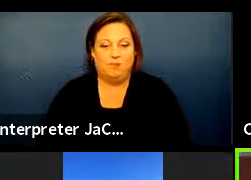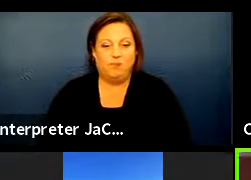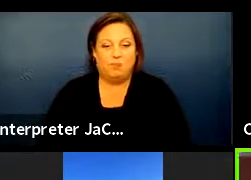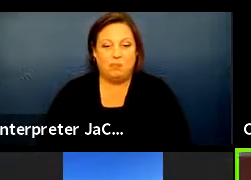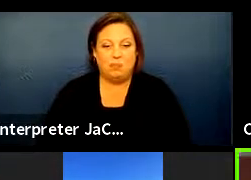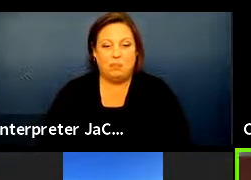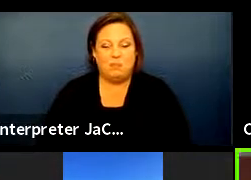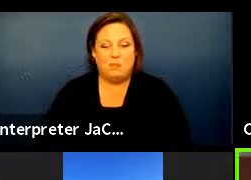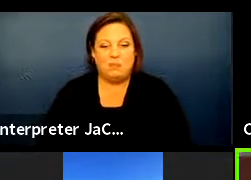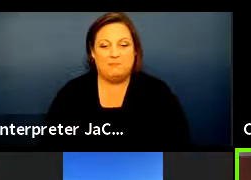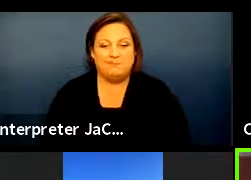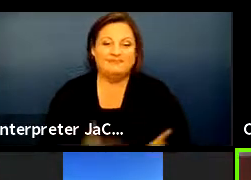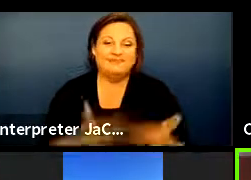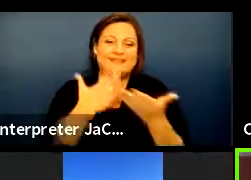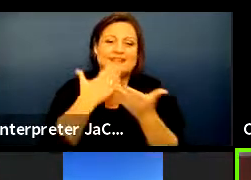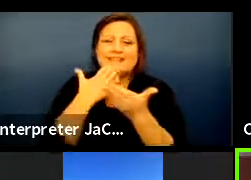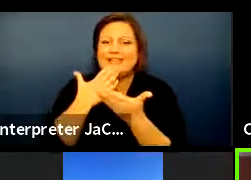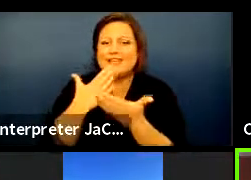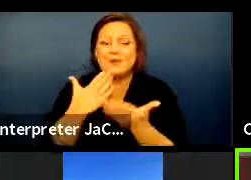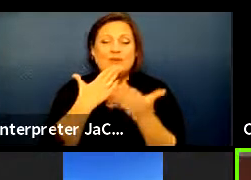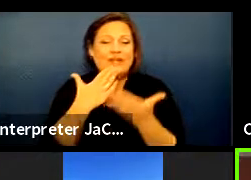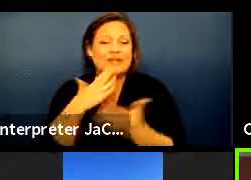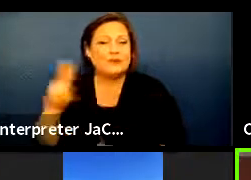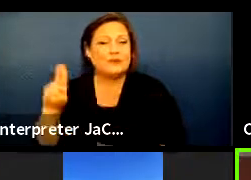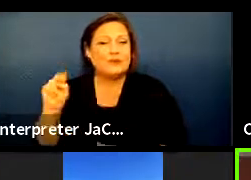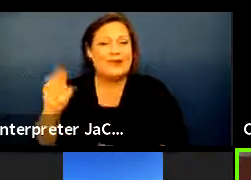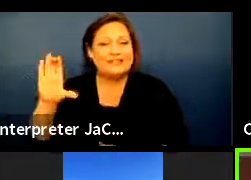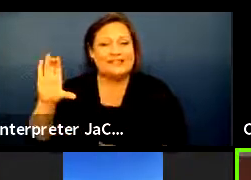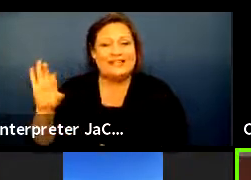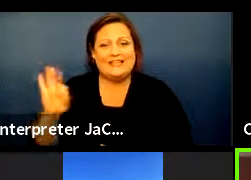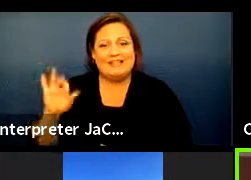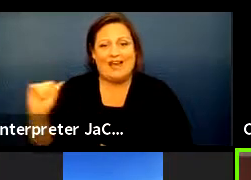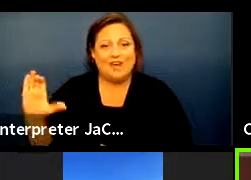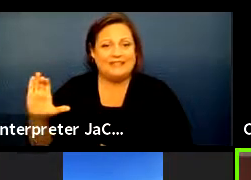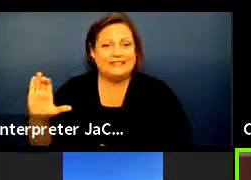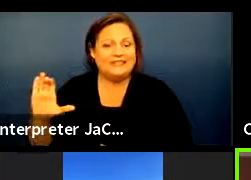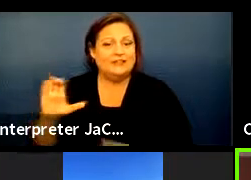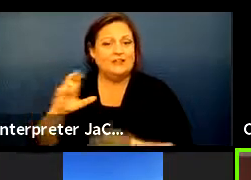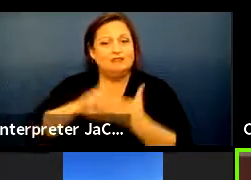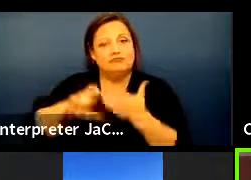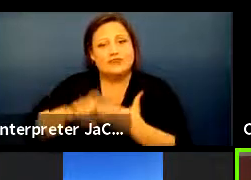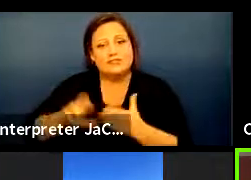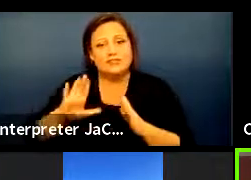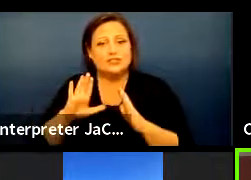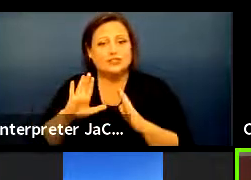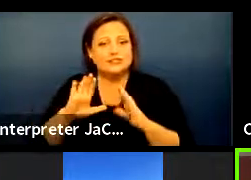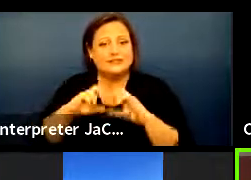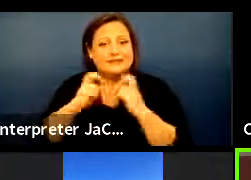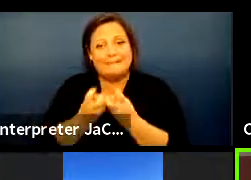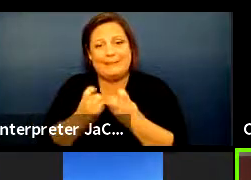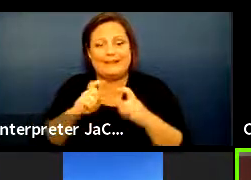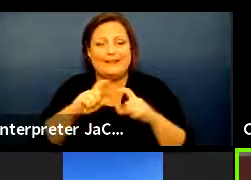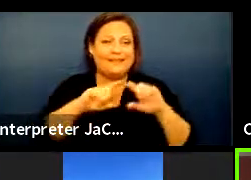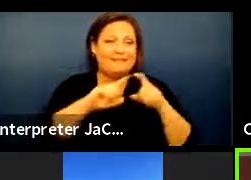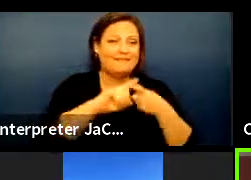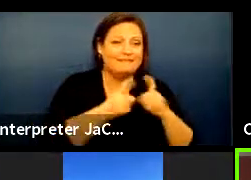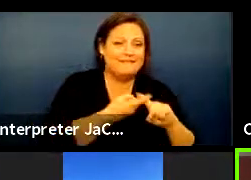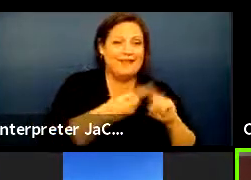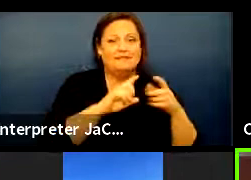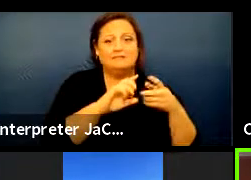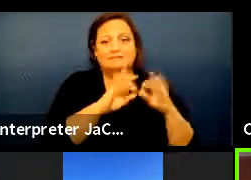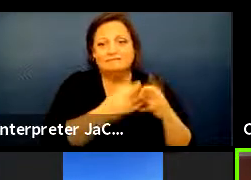Thank you. Thank you to UNC faculty and my research committee, and to my family and friends, and amazing cohort as